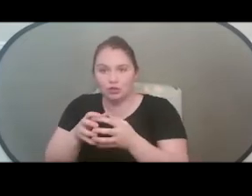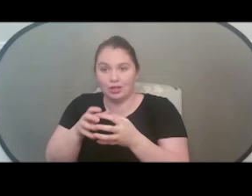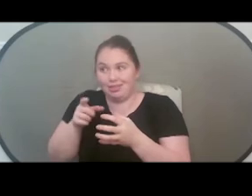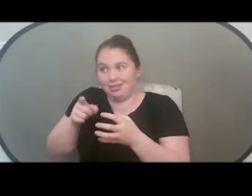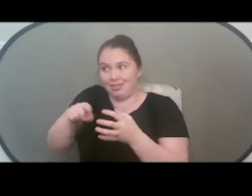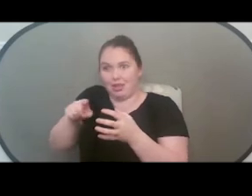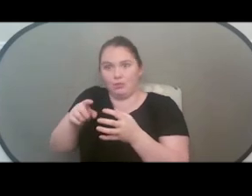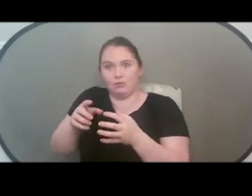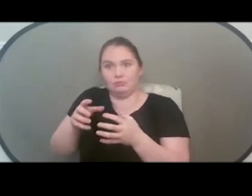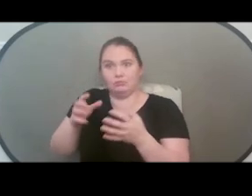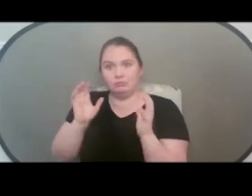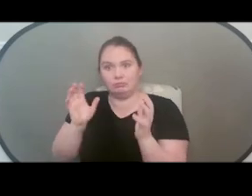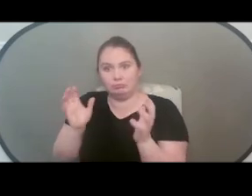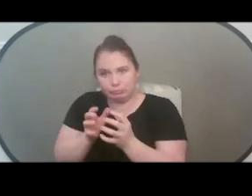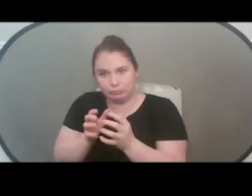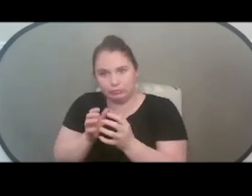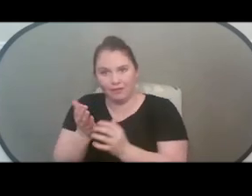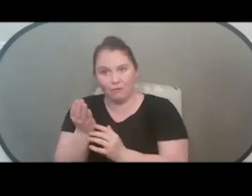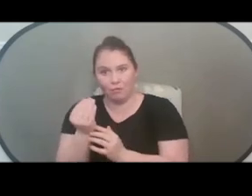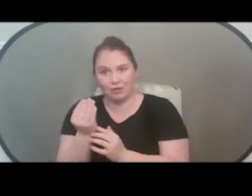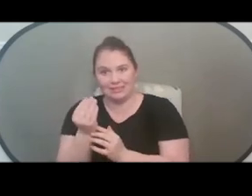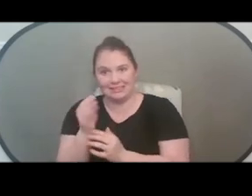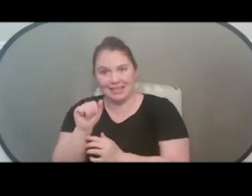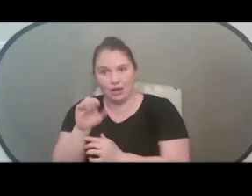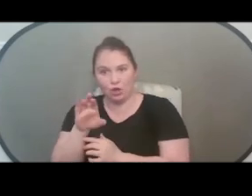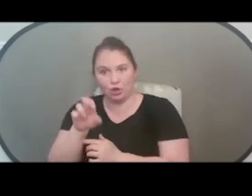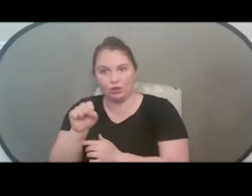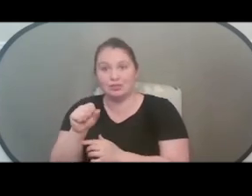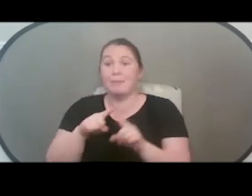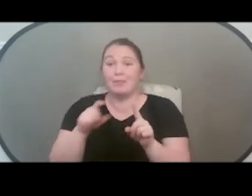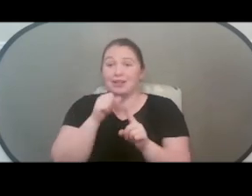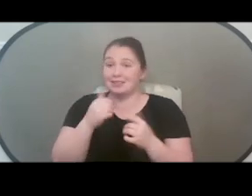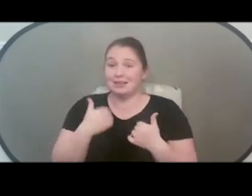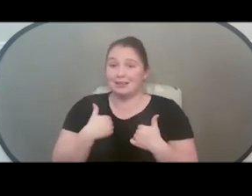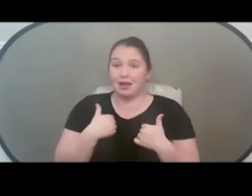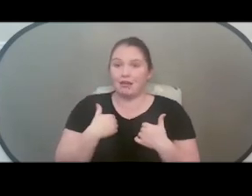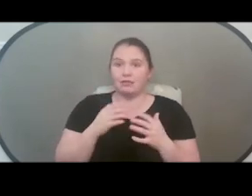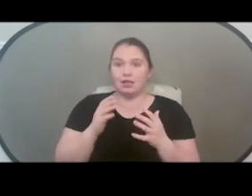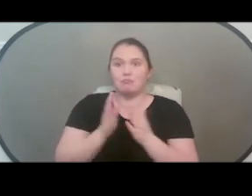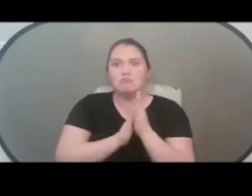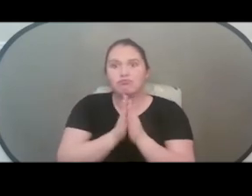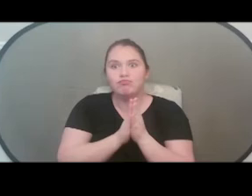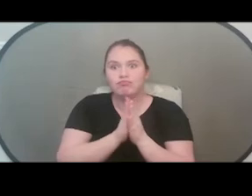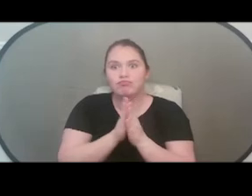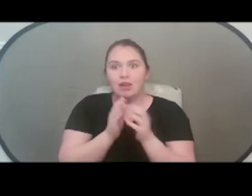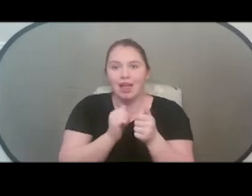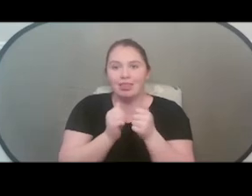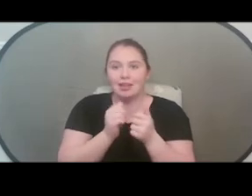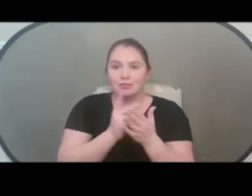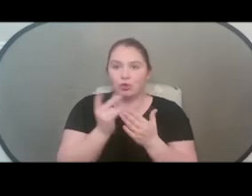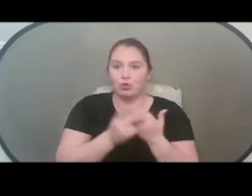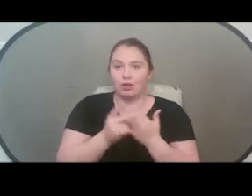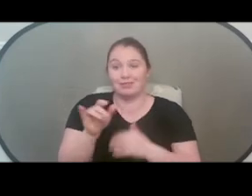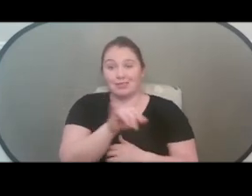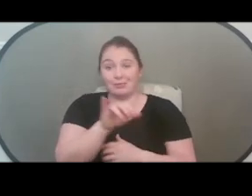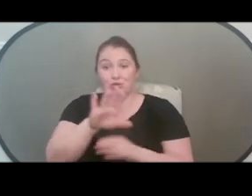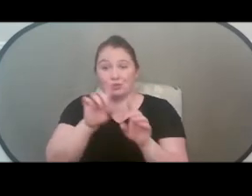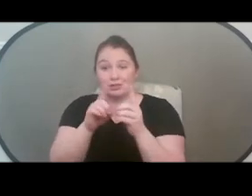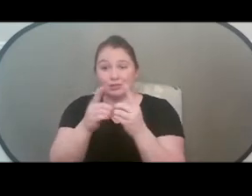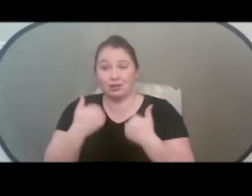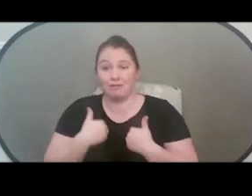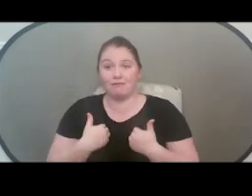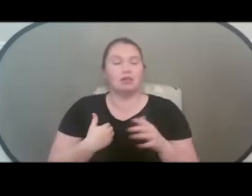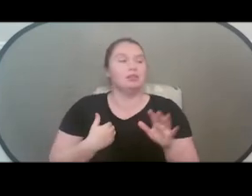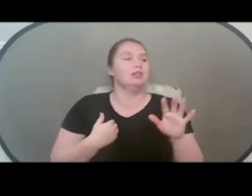acres, but they didn't have nearly as a robust athletics program as your district does. Yeah, and I think the